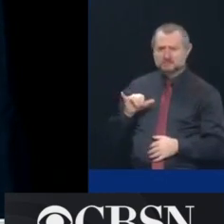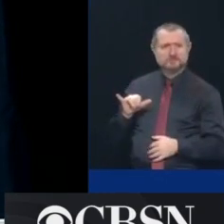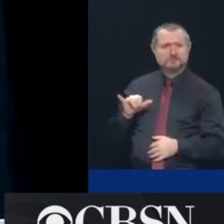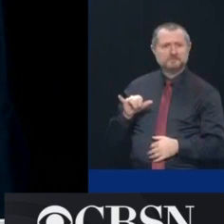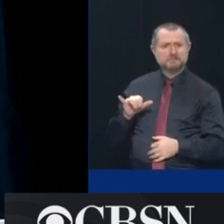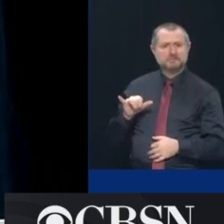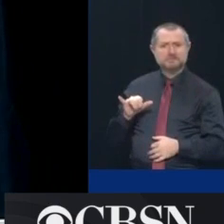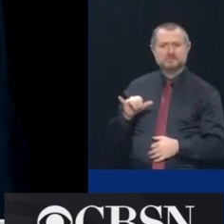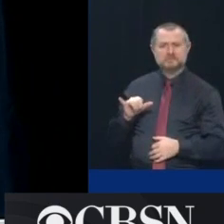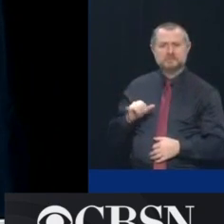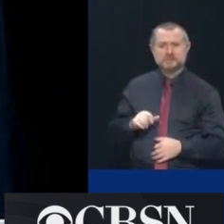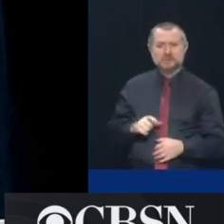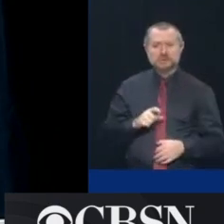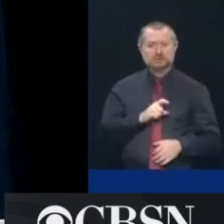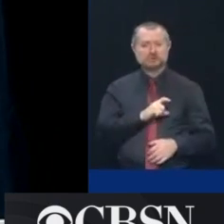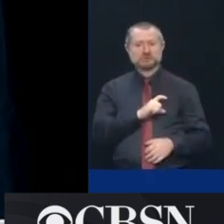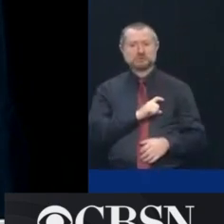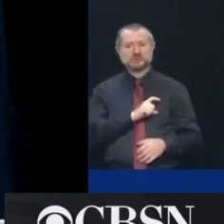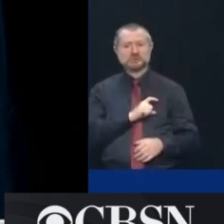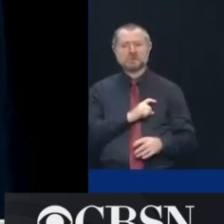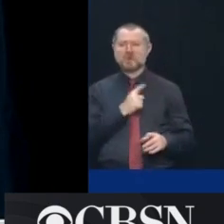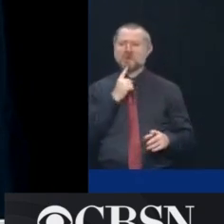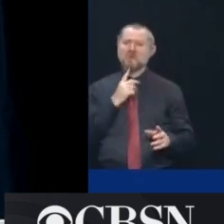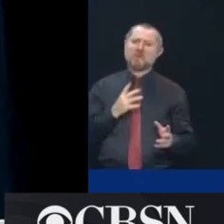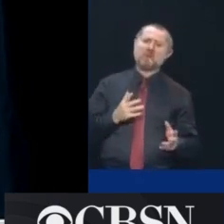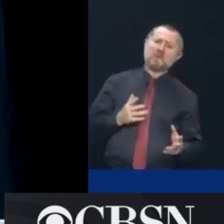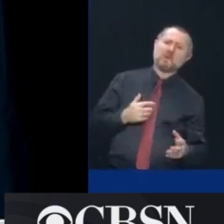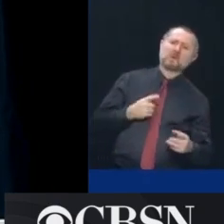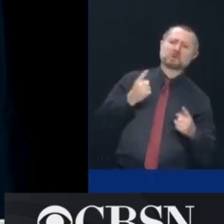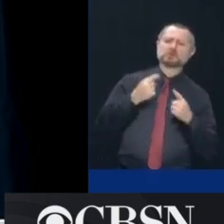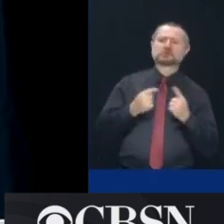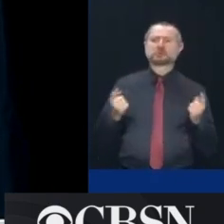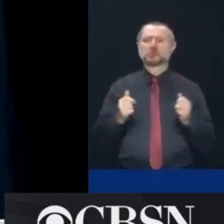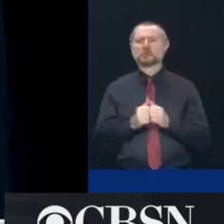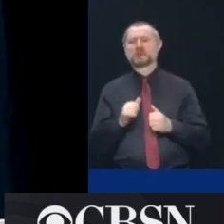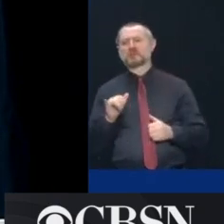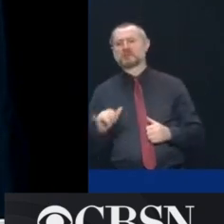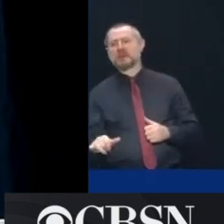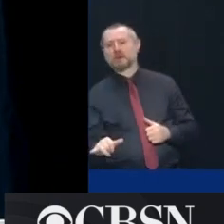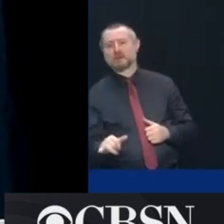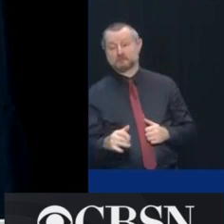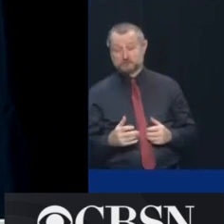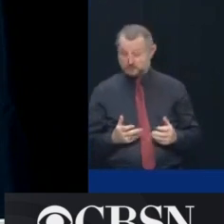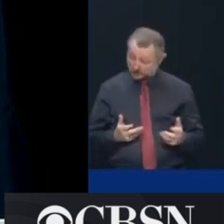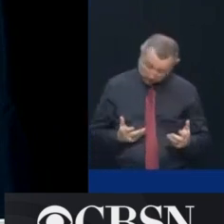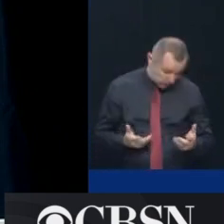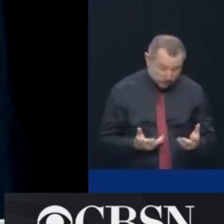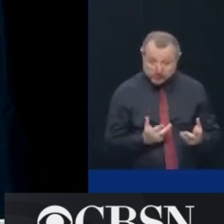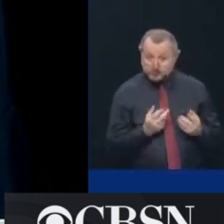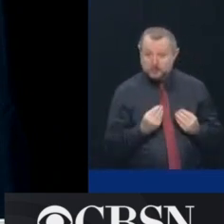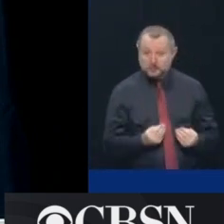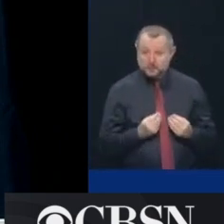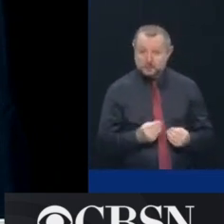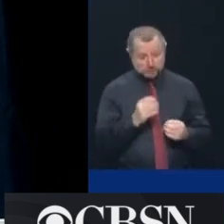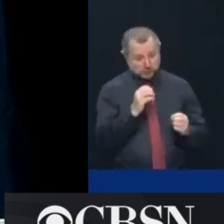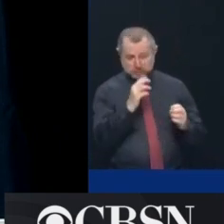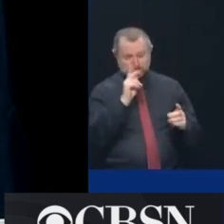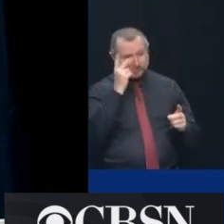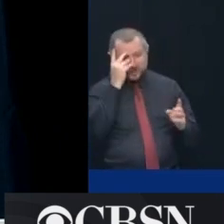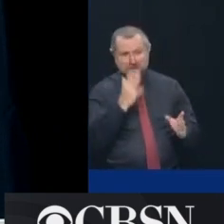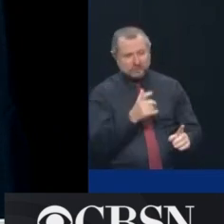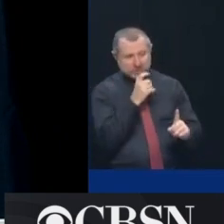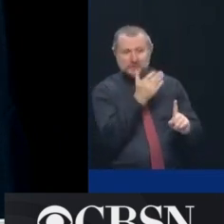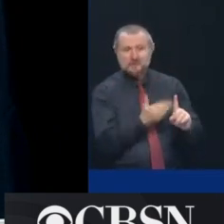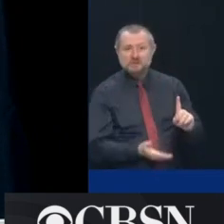Sheriff says, well, politically, I disagree with that. Well, are you a politician or are you a law